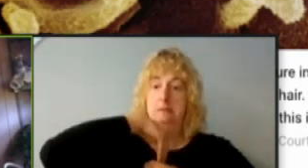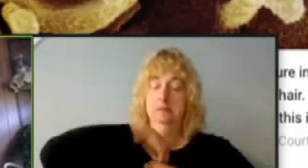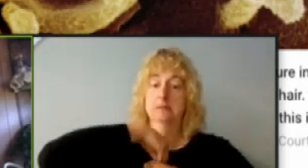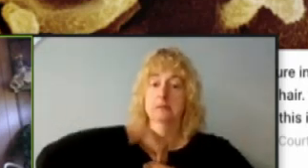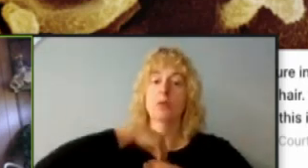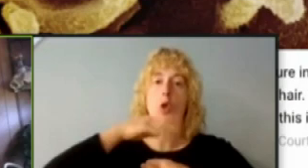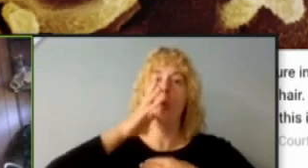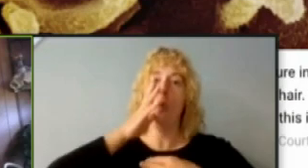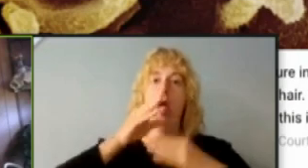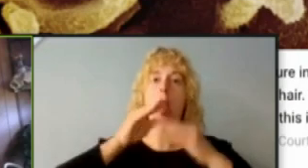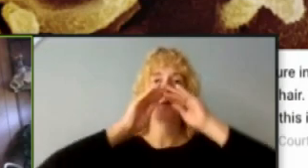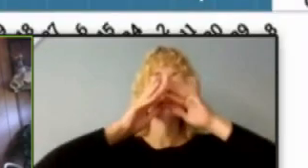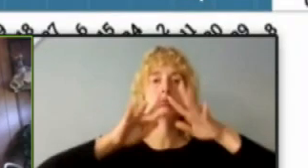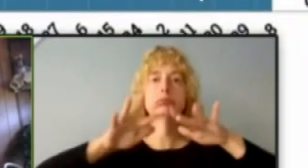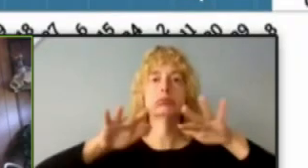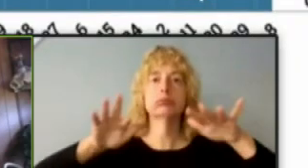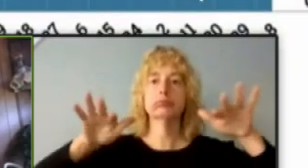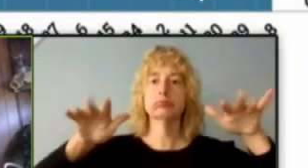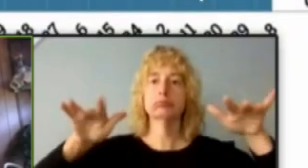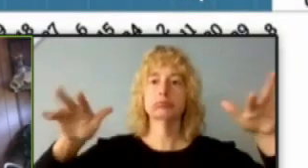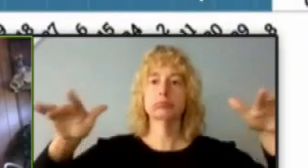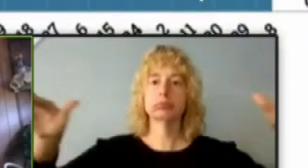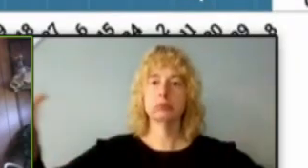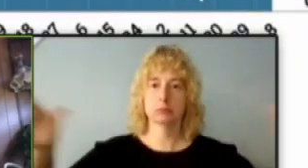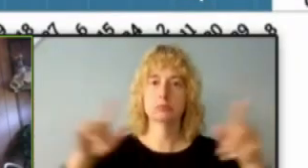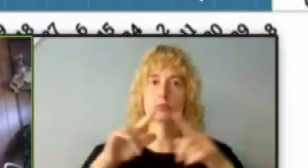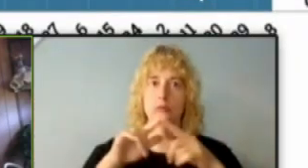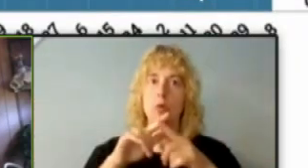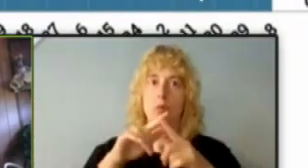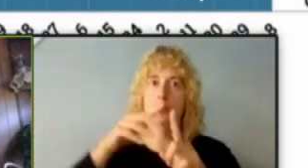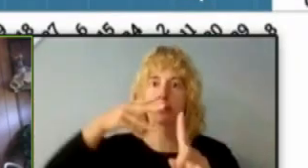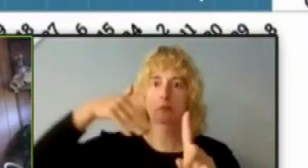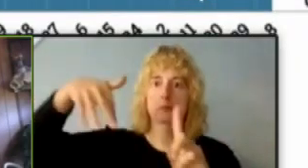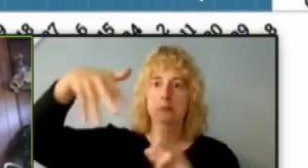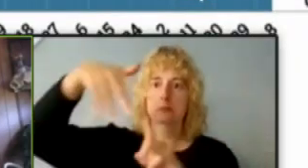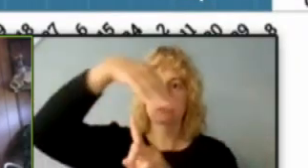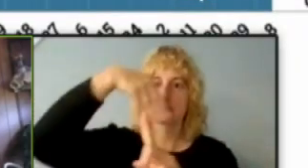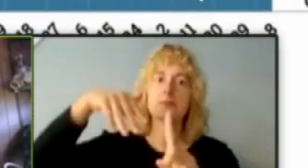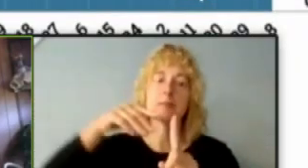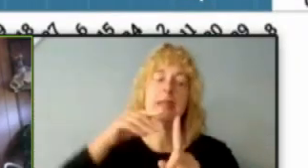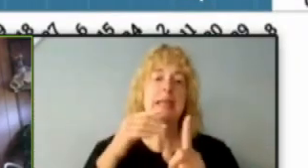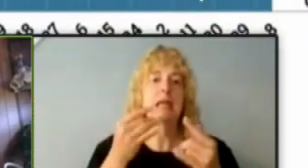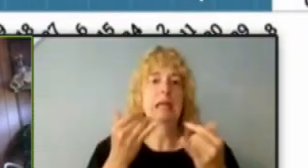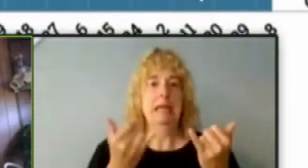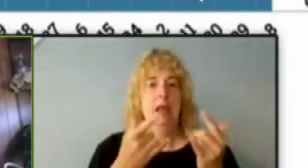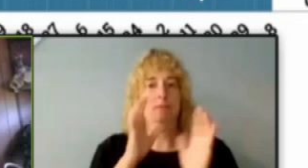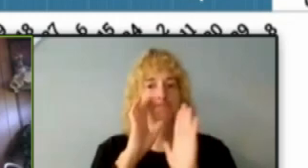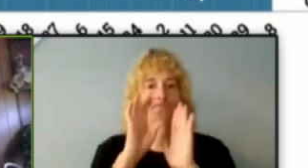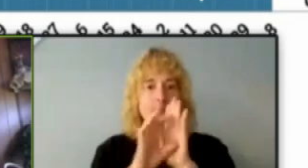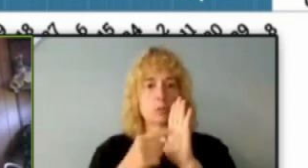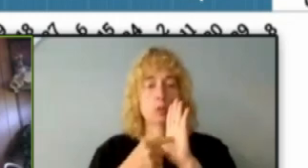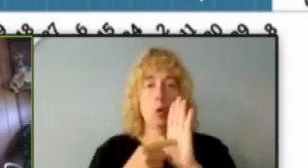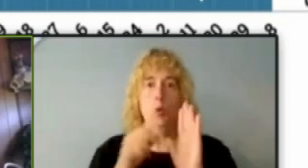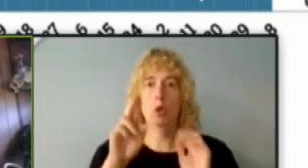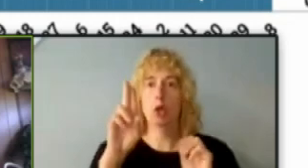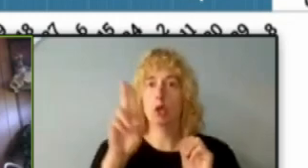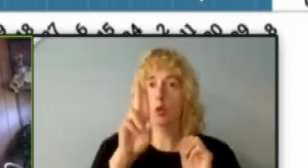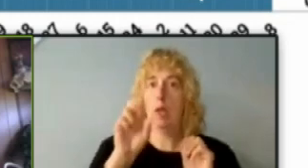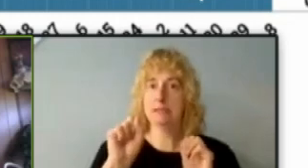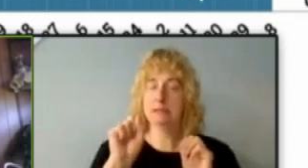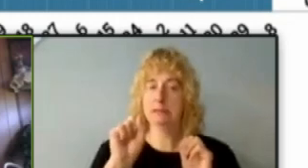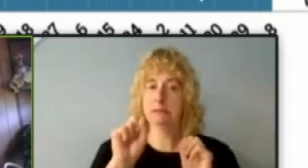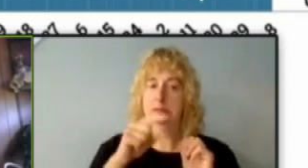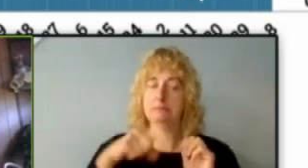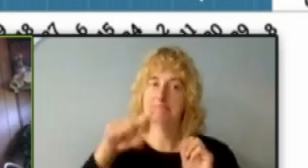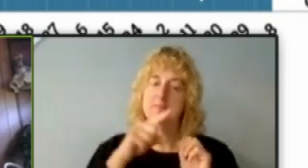to put it out into the environment. This shows you where we are in the US. These data are a little bit older, but